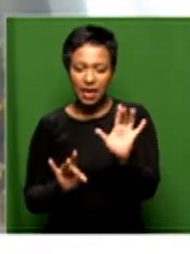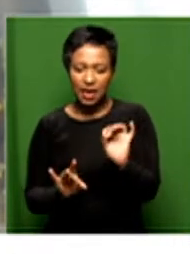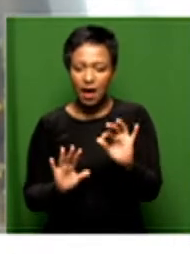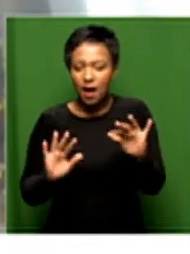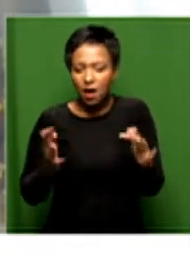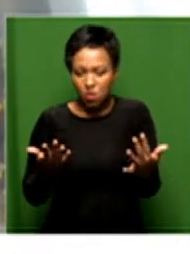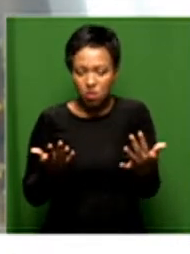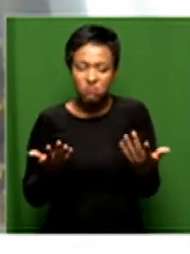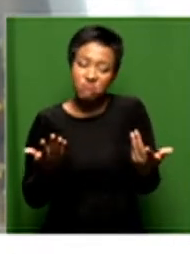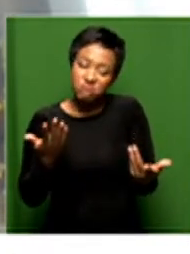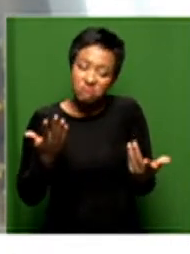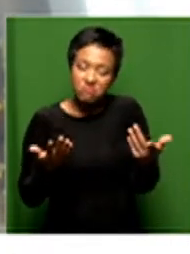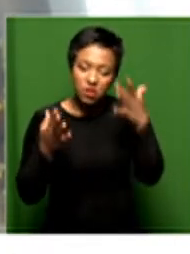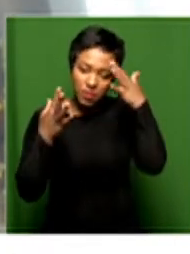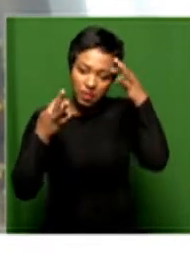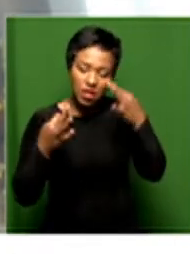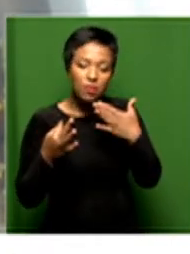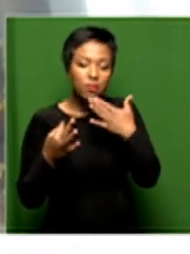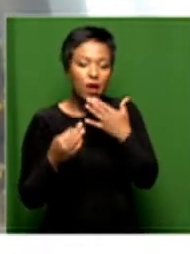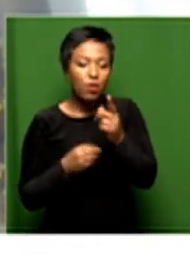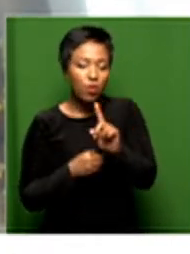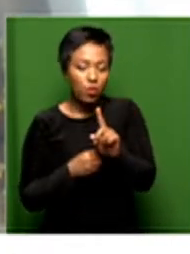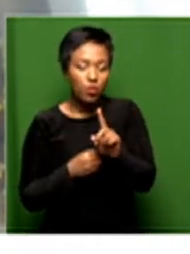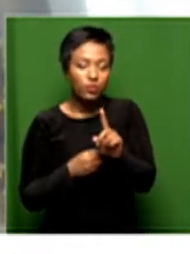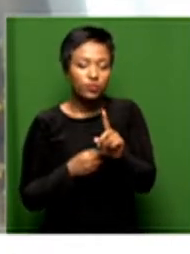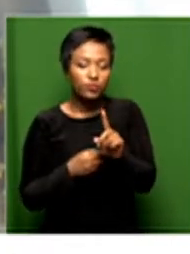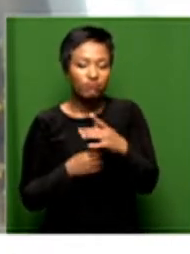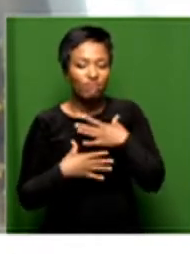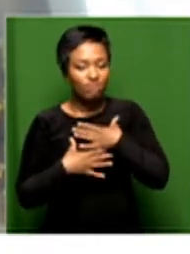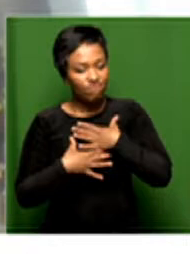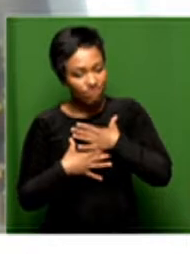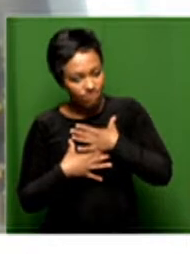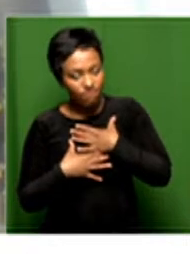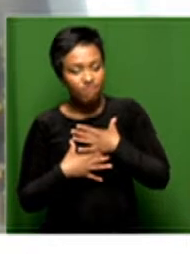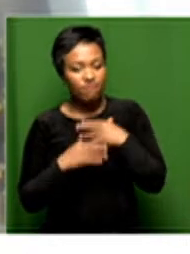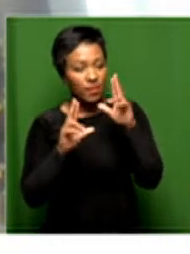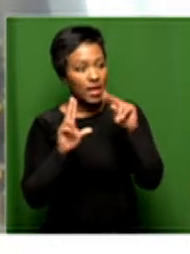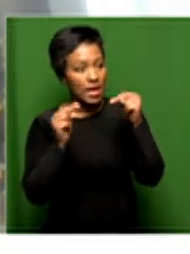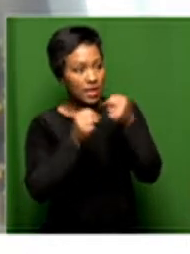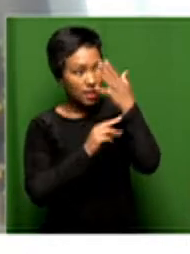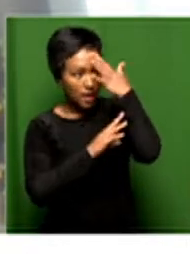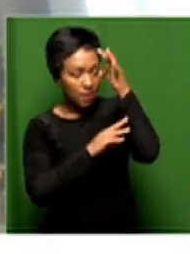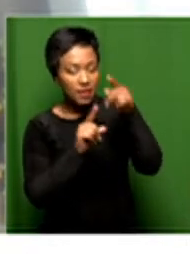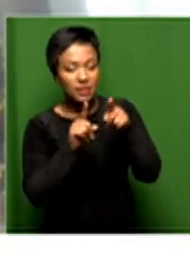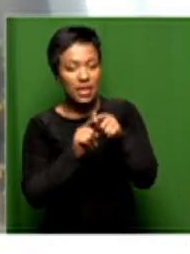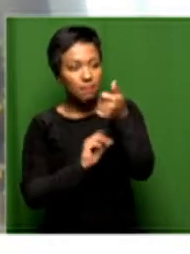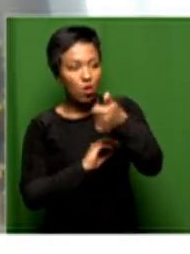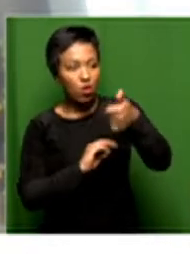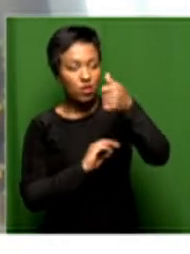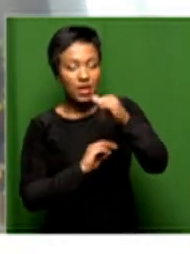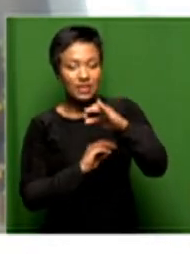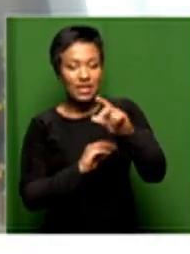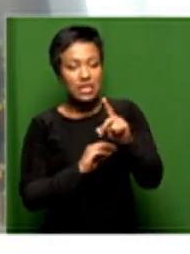selection will be determined by a combination of the will of the national governments and ICT authorities in